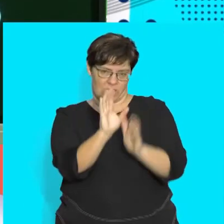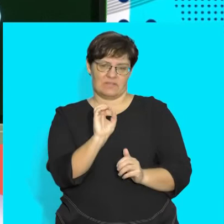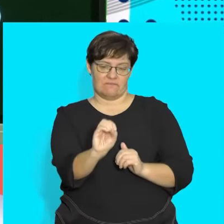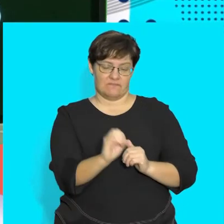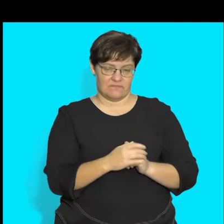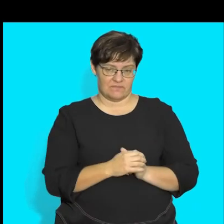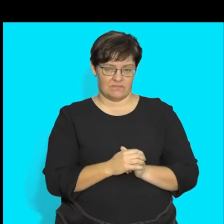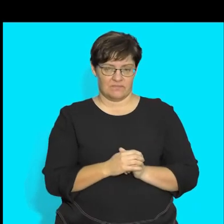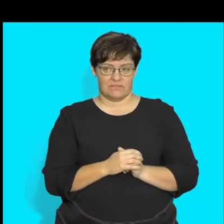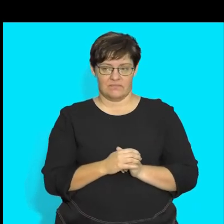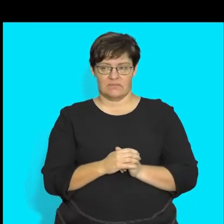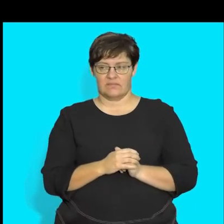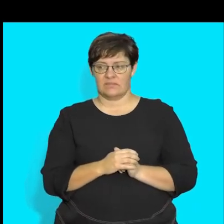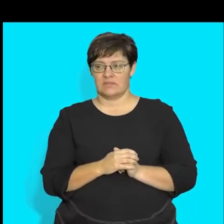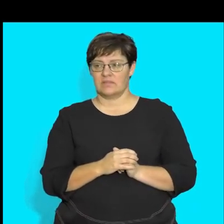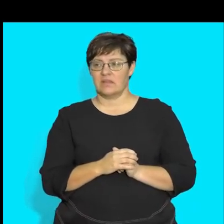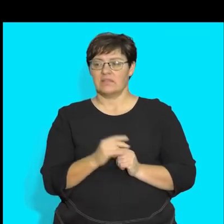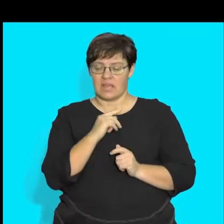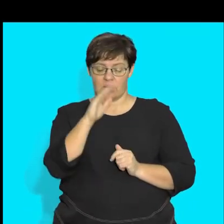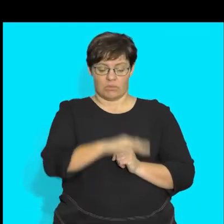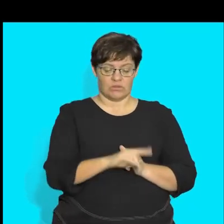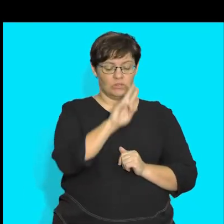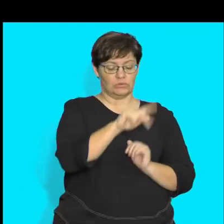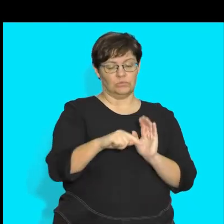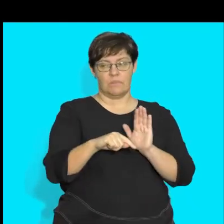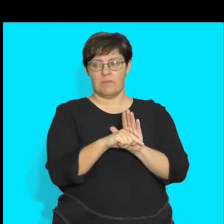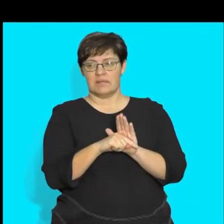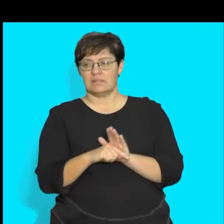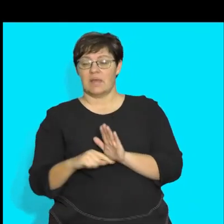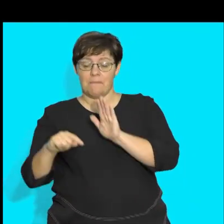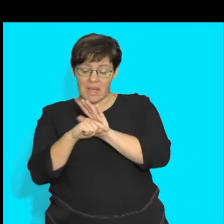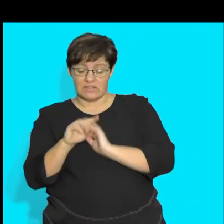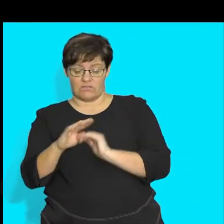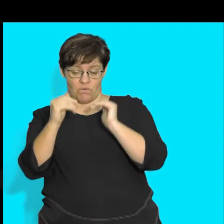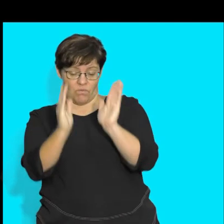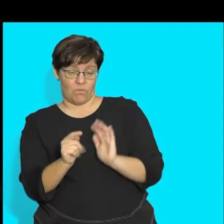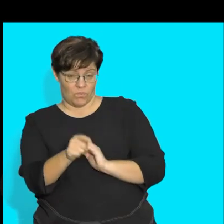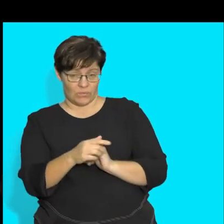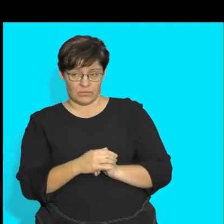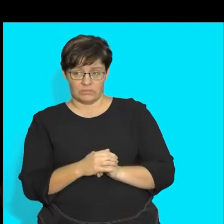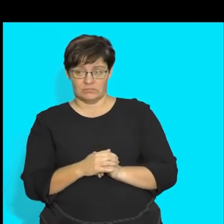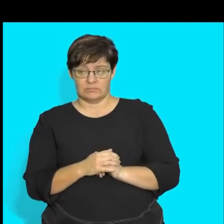brackets. At the bottom, I'm going to get 2 minus 4.